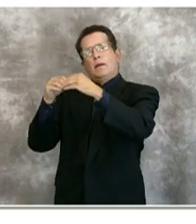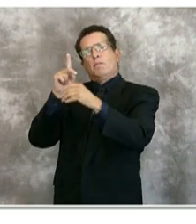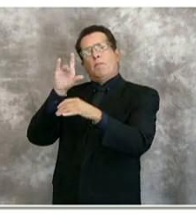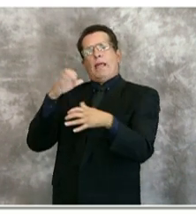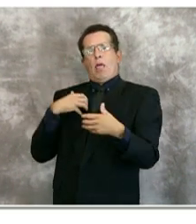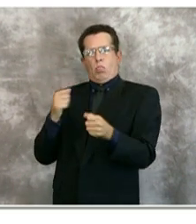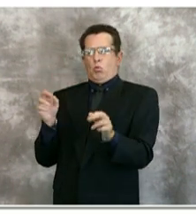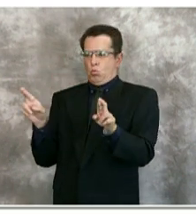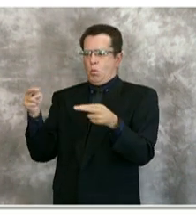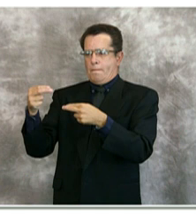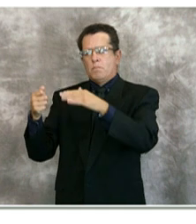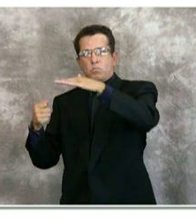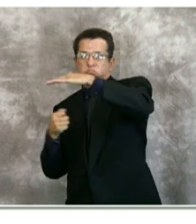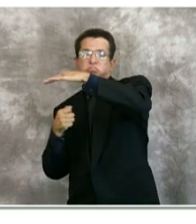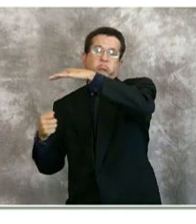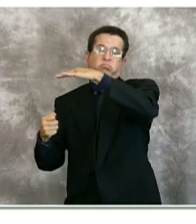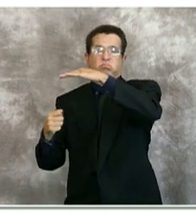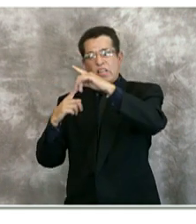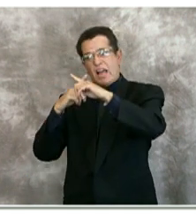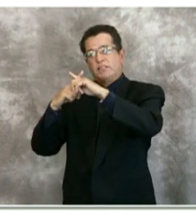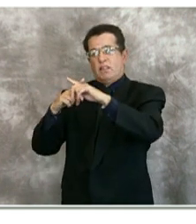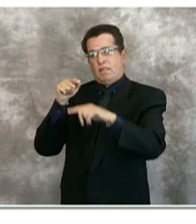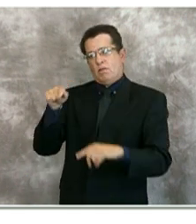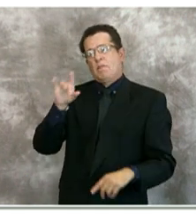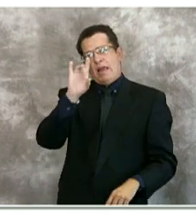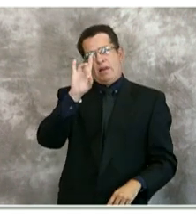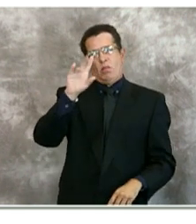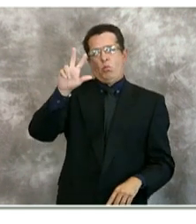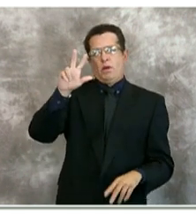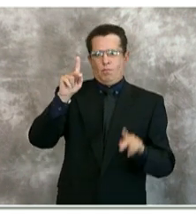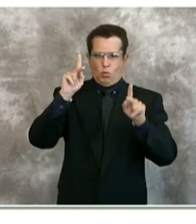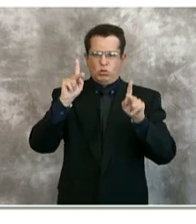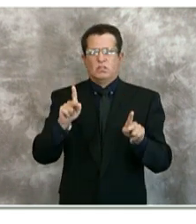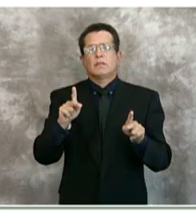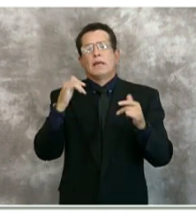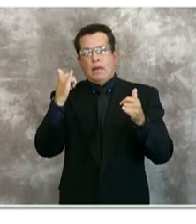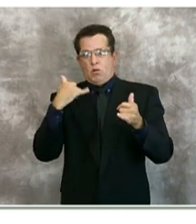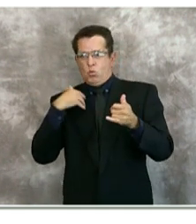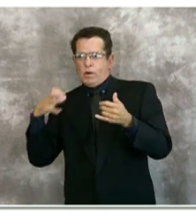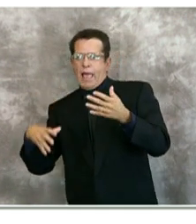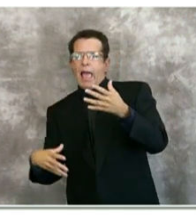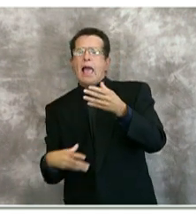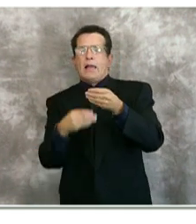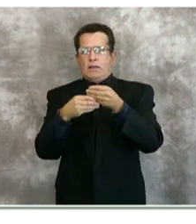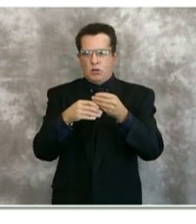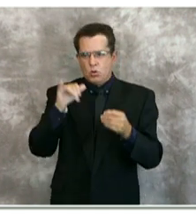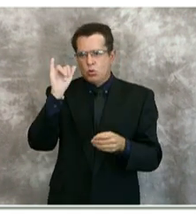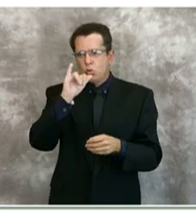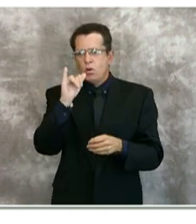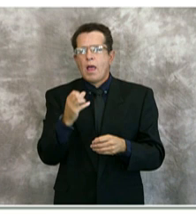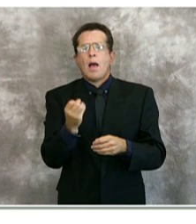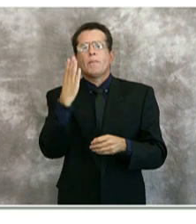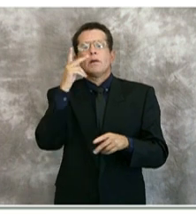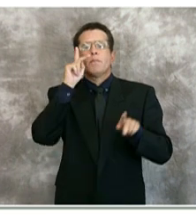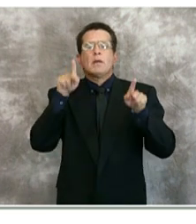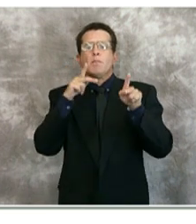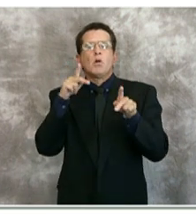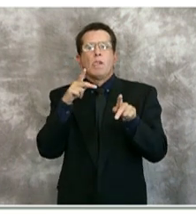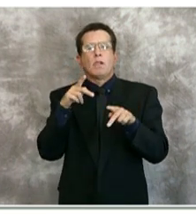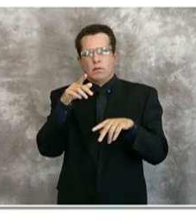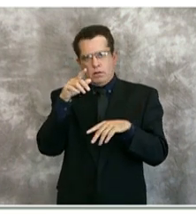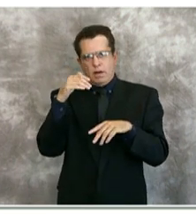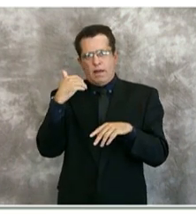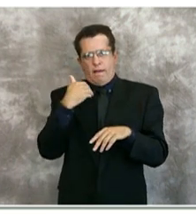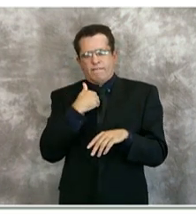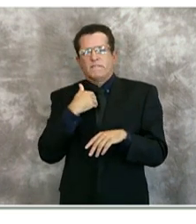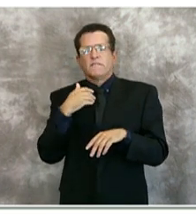added an important metric below, which is the total doses of donated convalescent plasma. We moved early